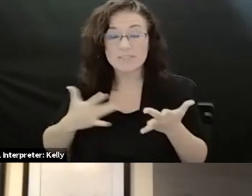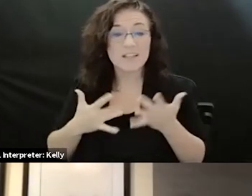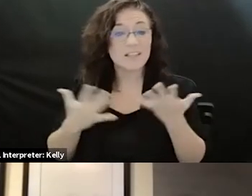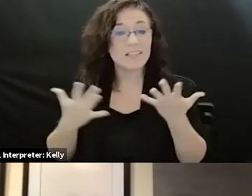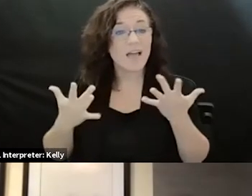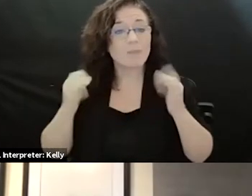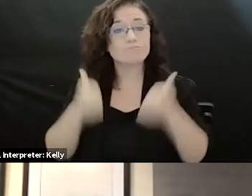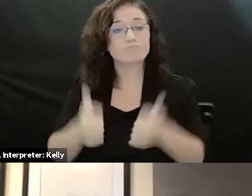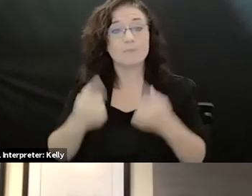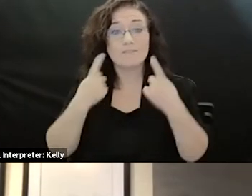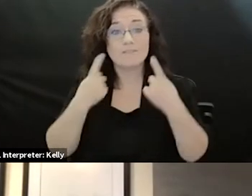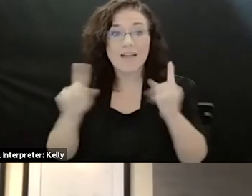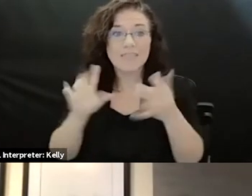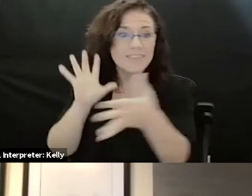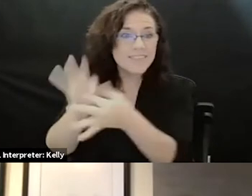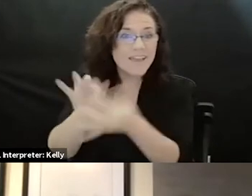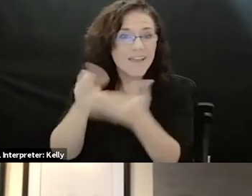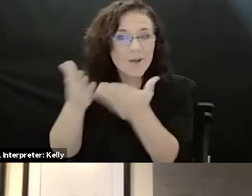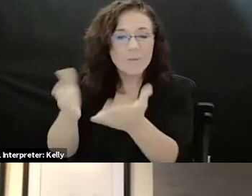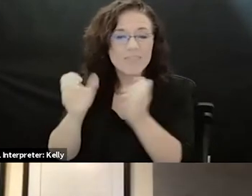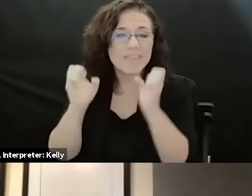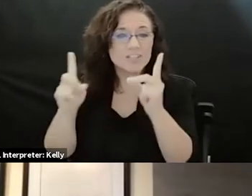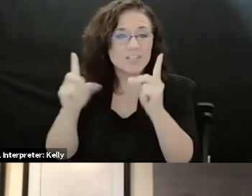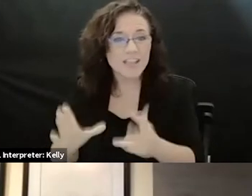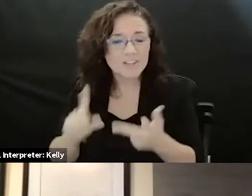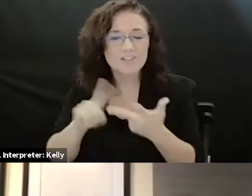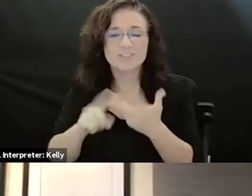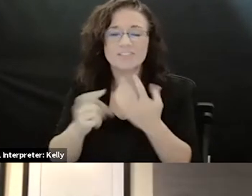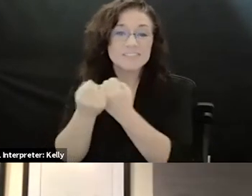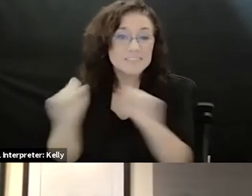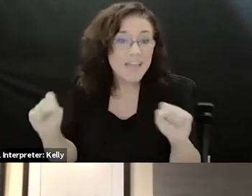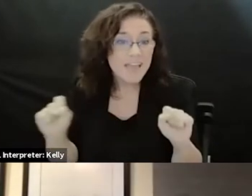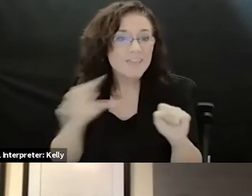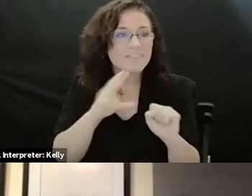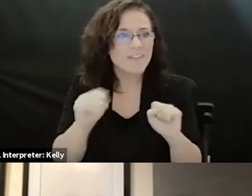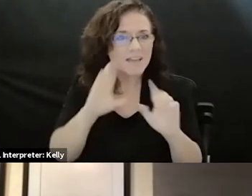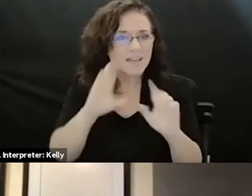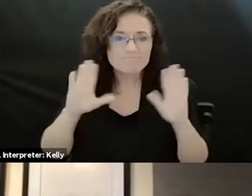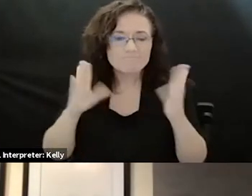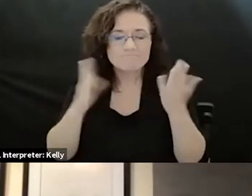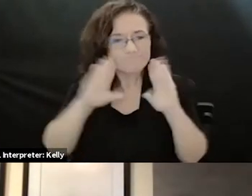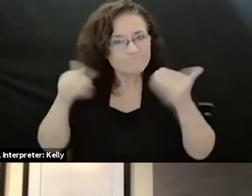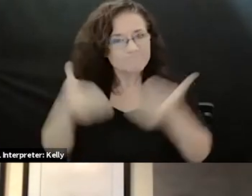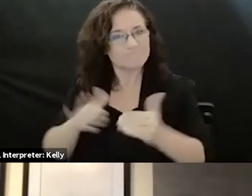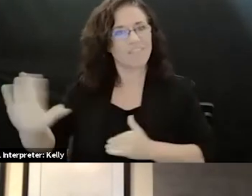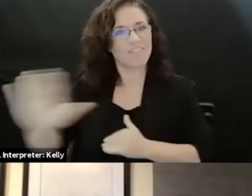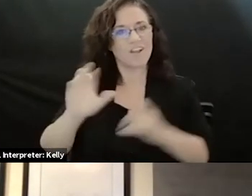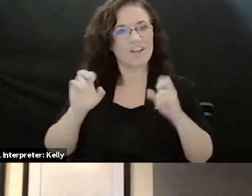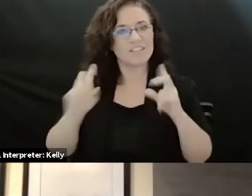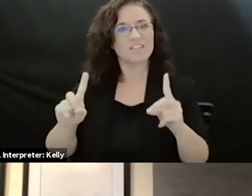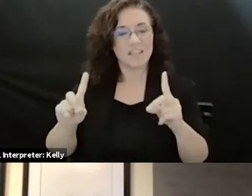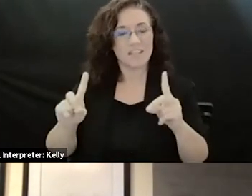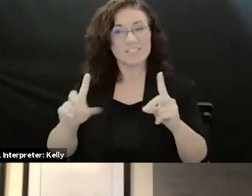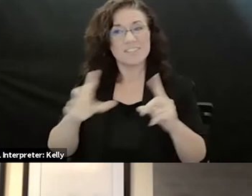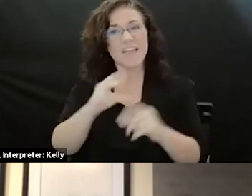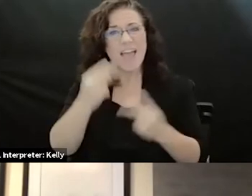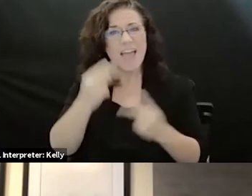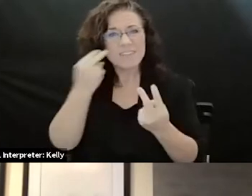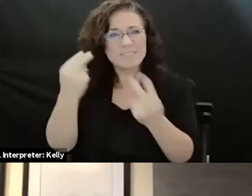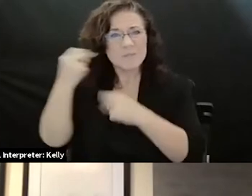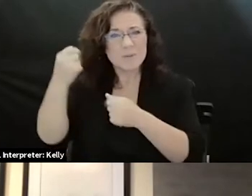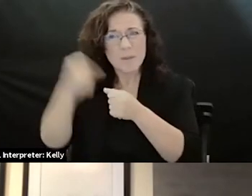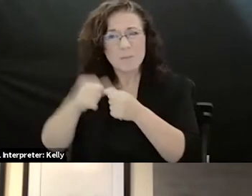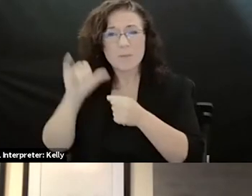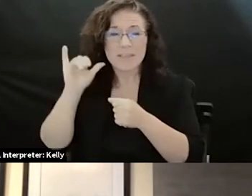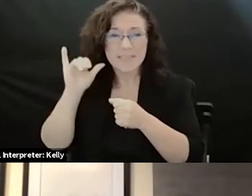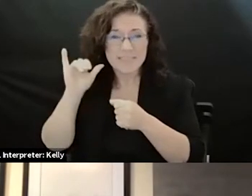teaching and and getting our focus back on on education and recognizing the the the just the human toll that this whole event has